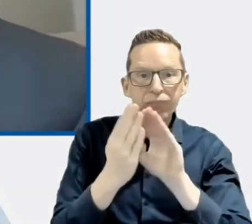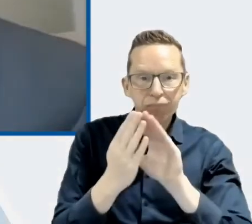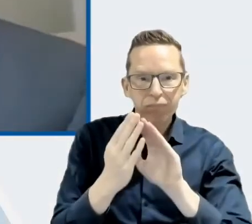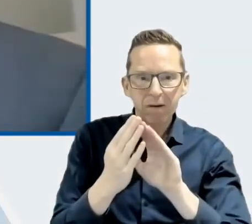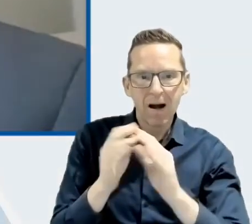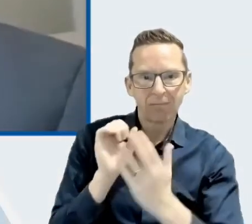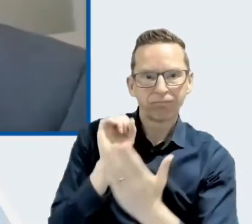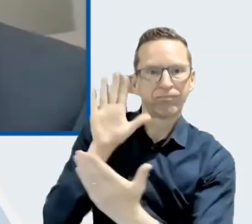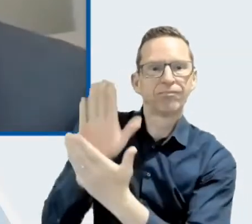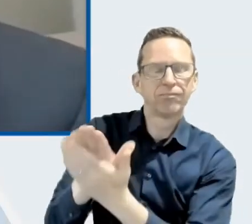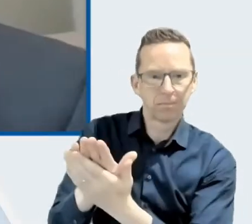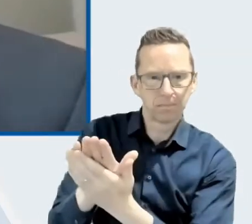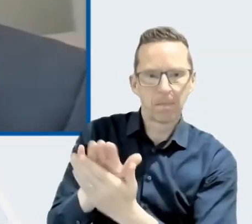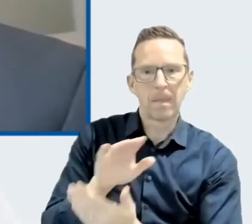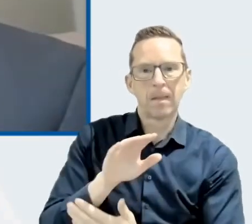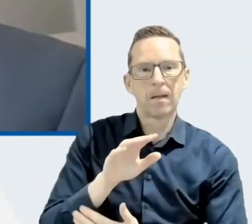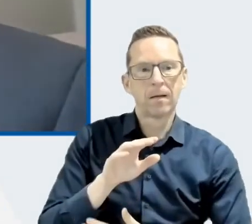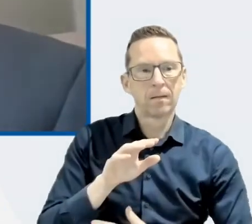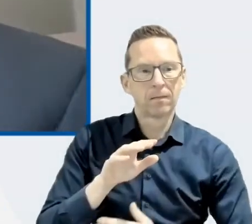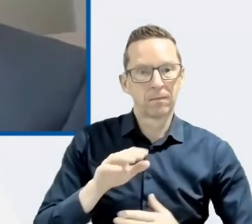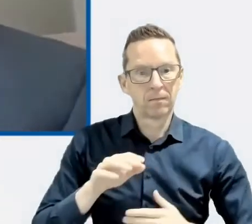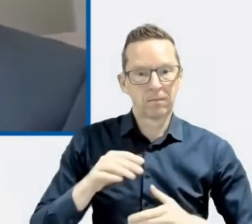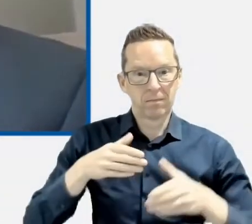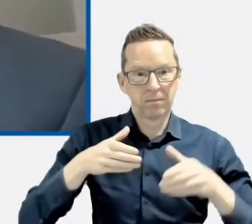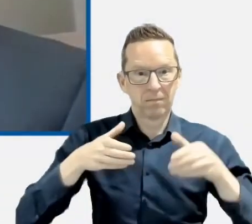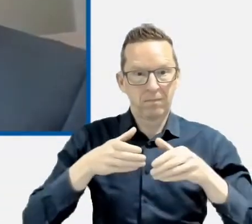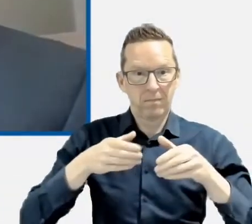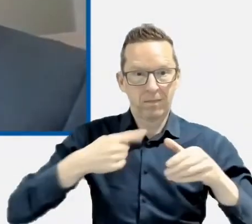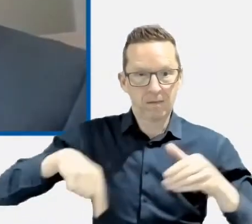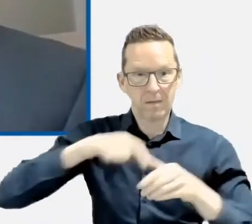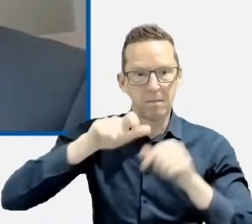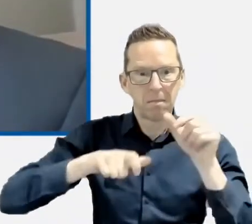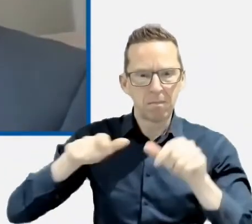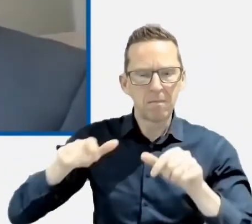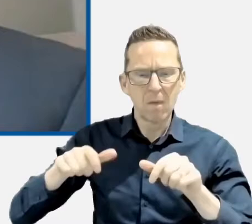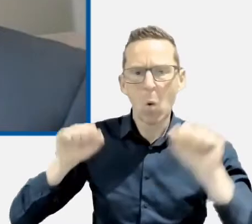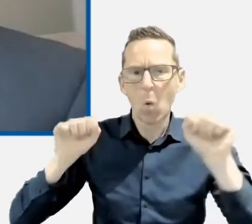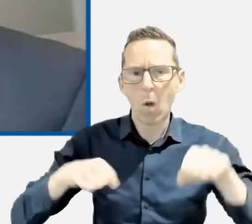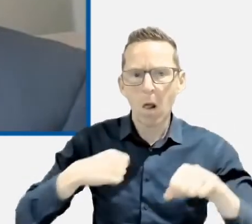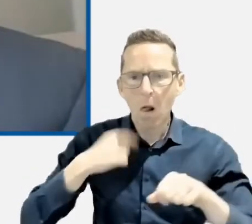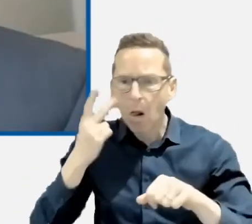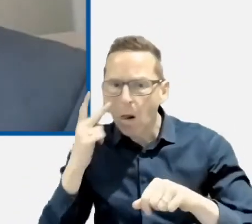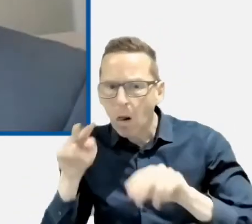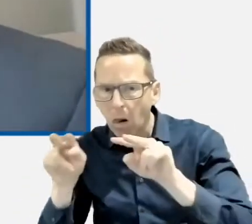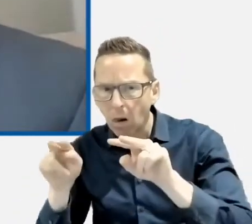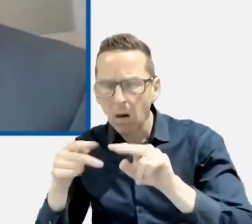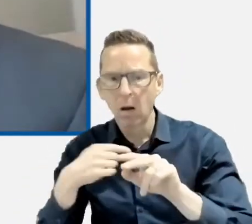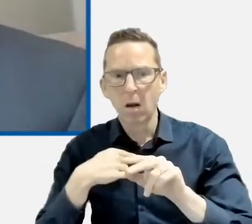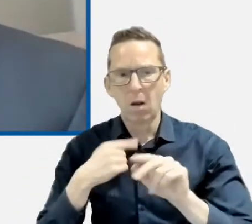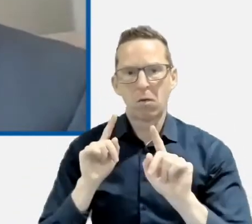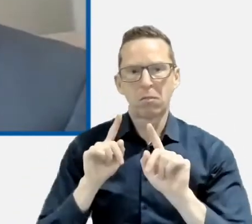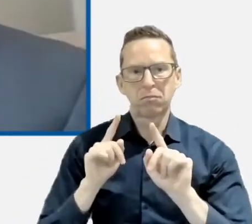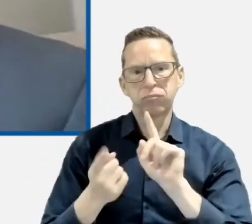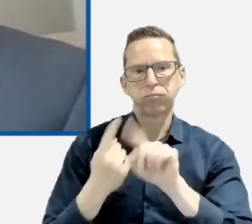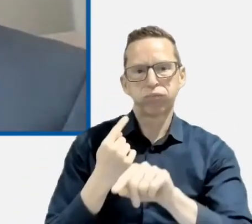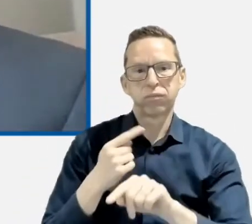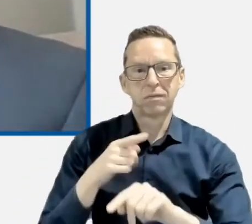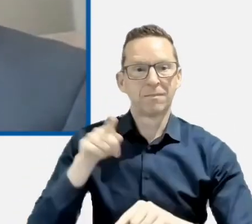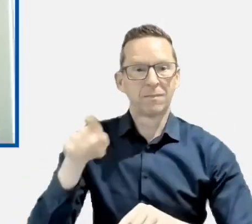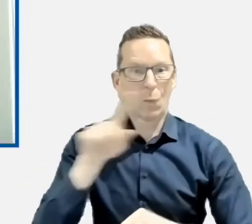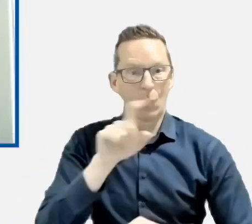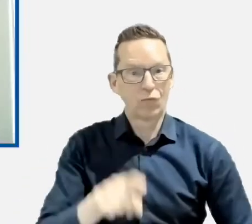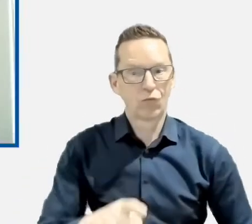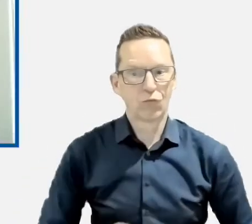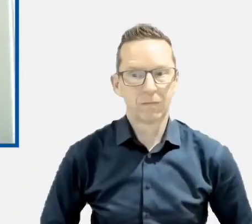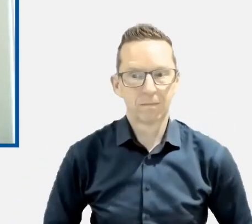them as quickly as possible. Now, with me in this session, I would like us to welcome 4